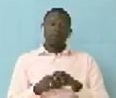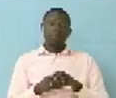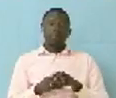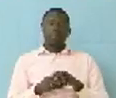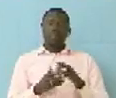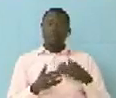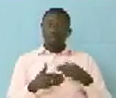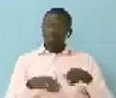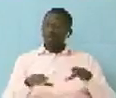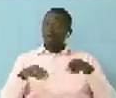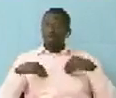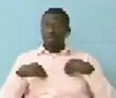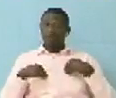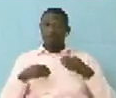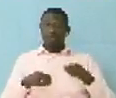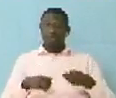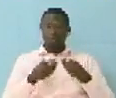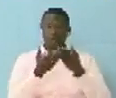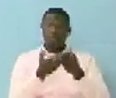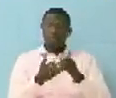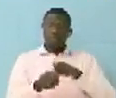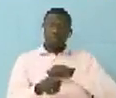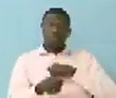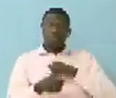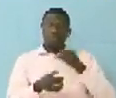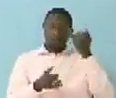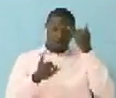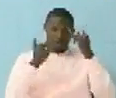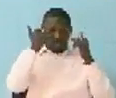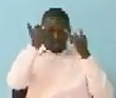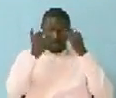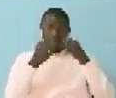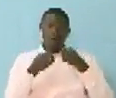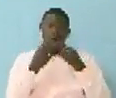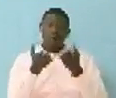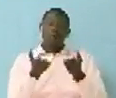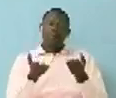let us be allowed to give our own version. That's